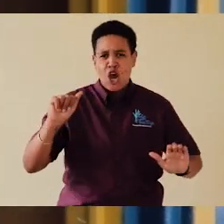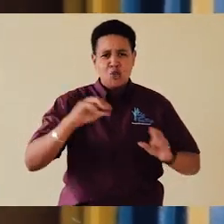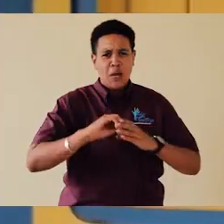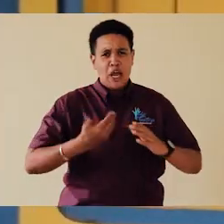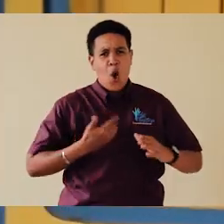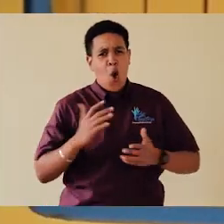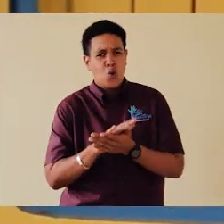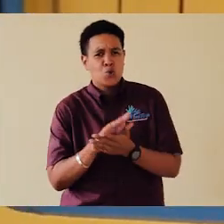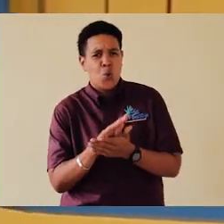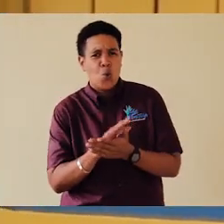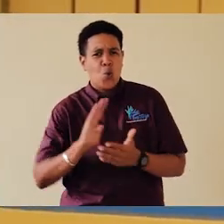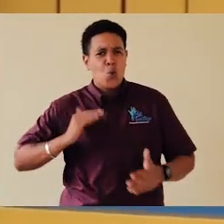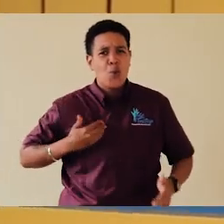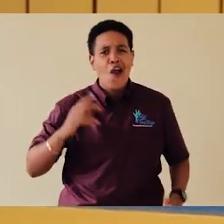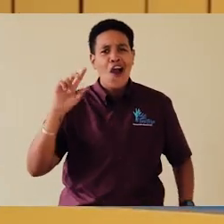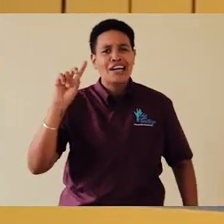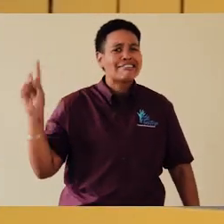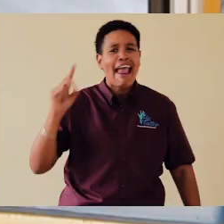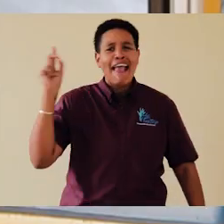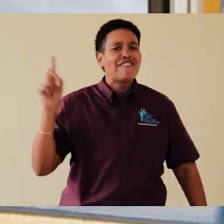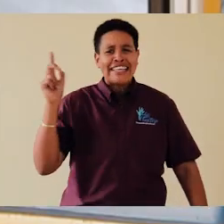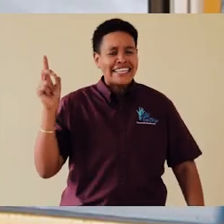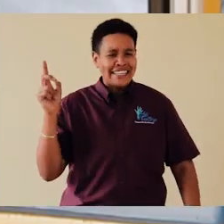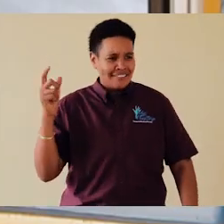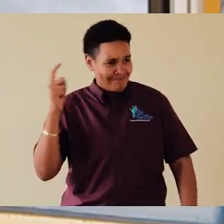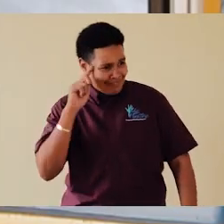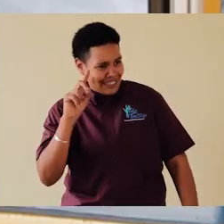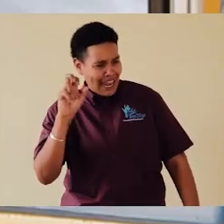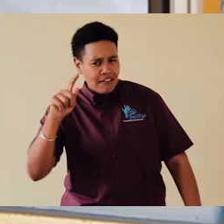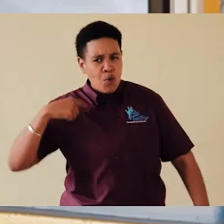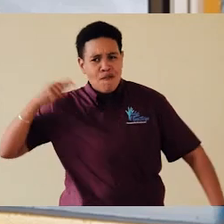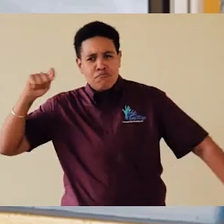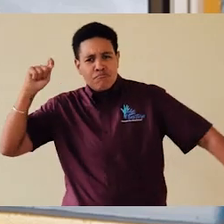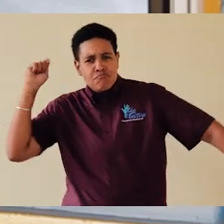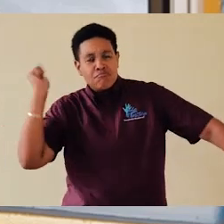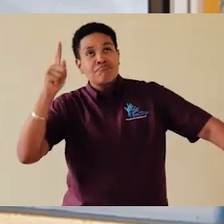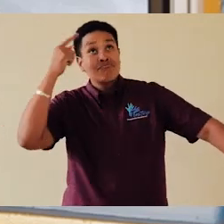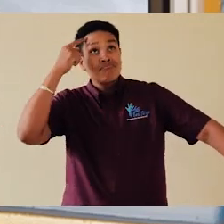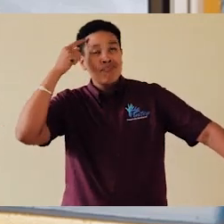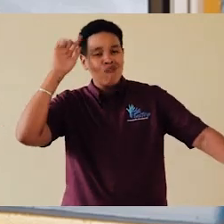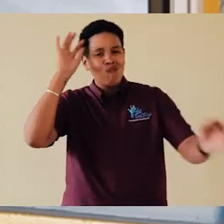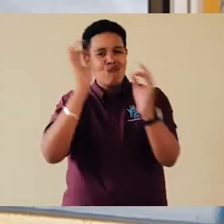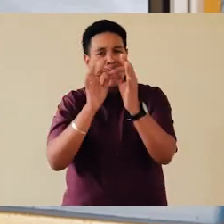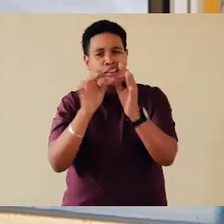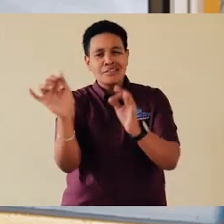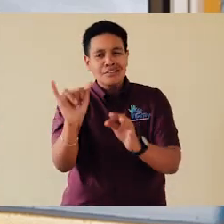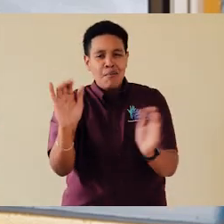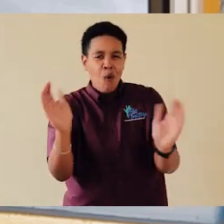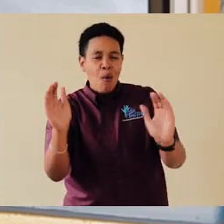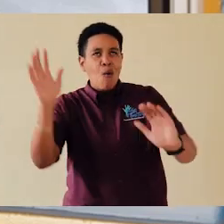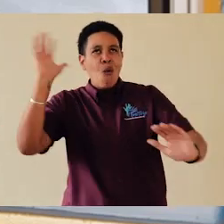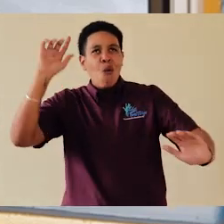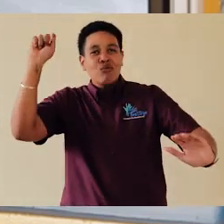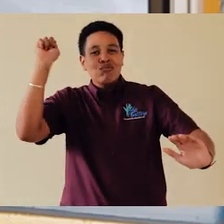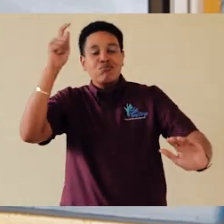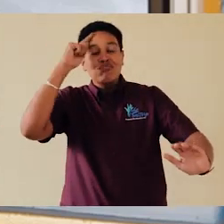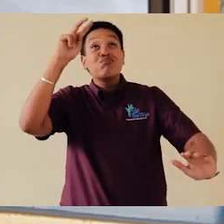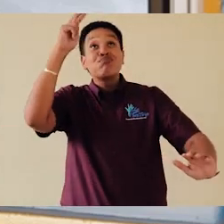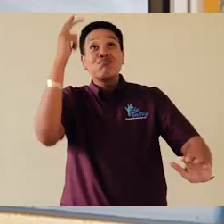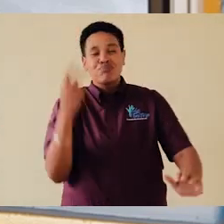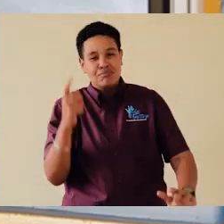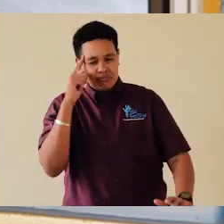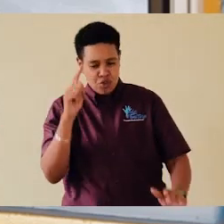in our schools. We are the Davids. We have the sling and the sling of faith. COVID-19